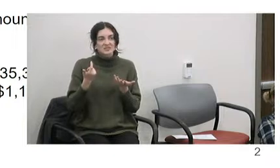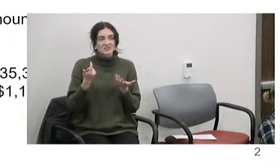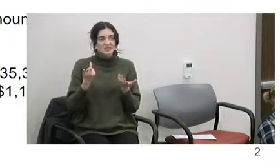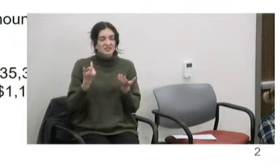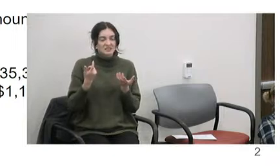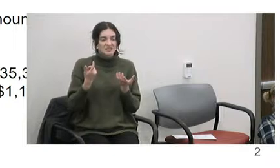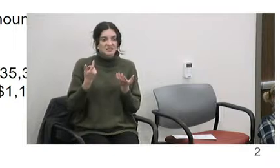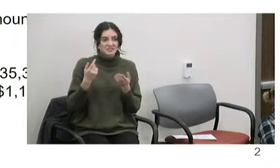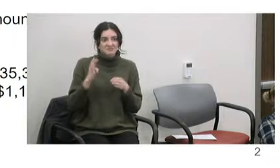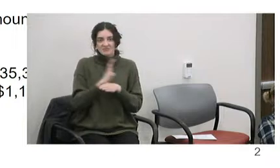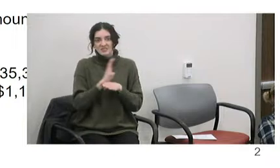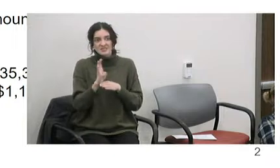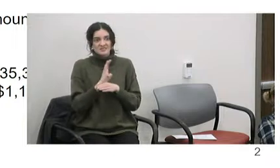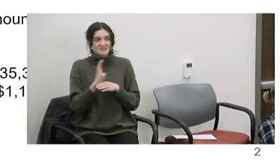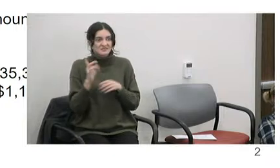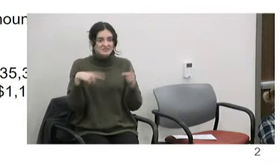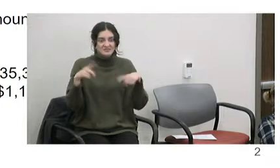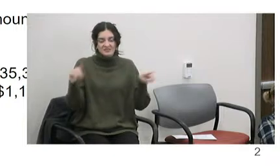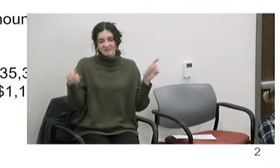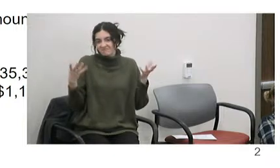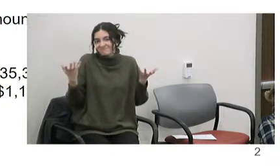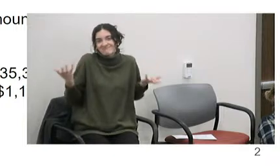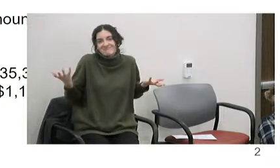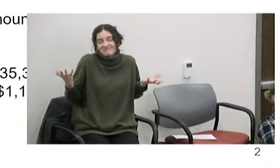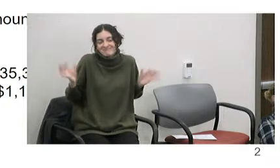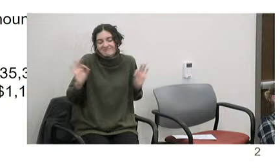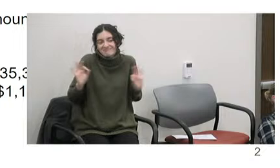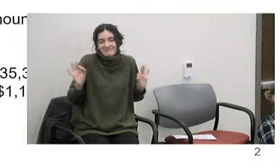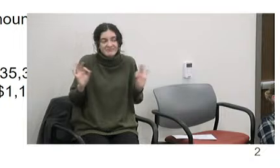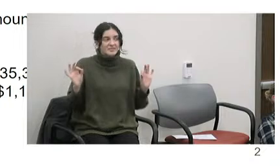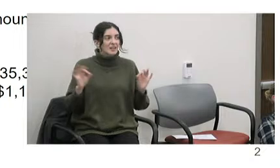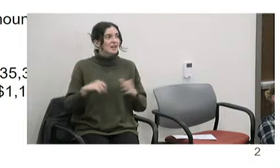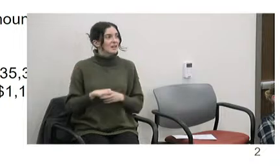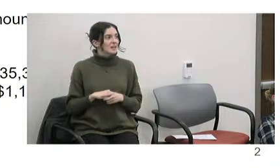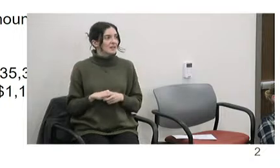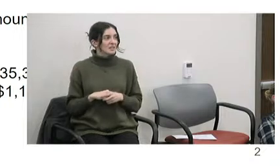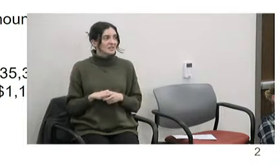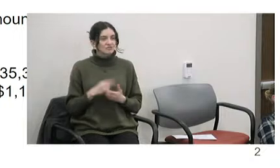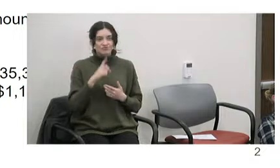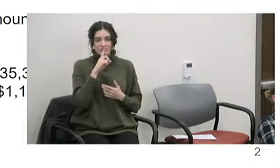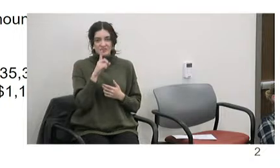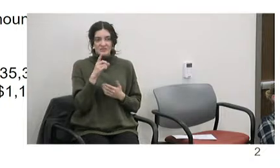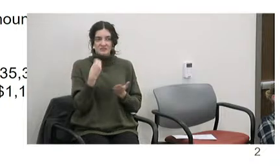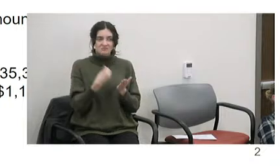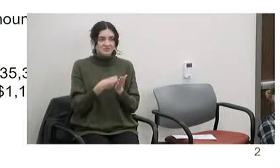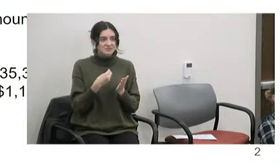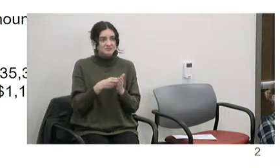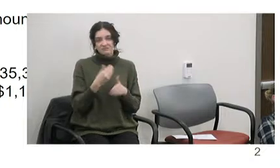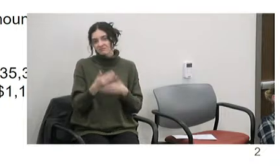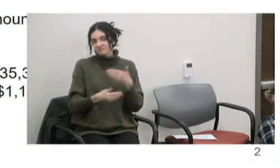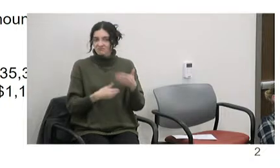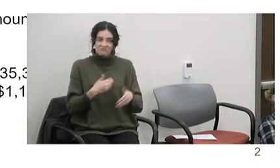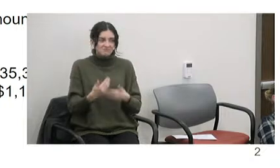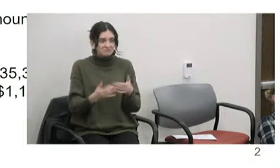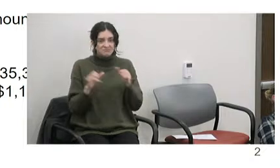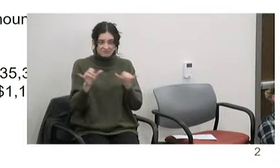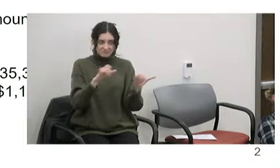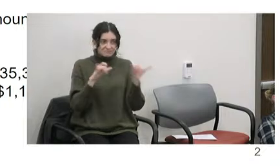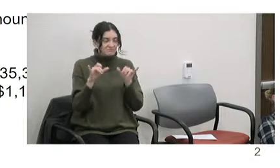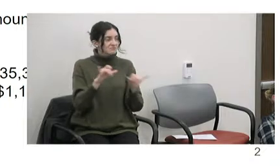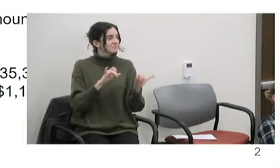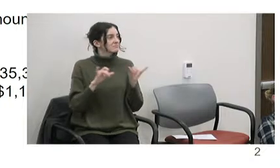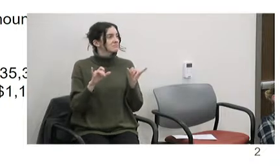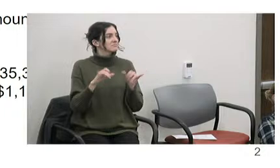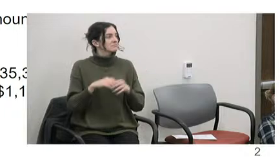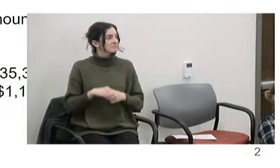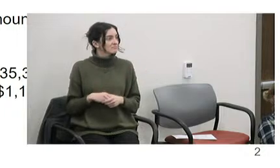ways in terms of things that were going on in my office. It was more business as usual in terms of the accounting procedures,